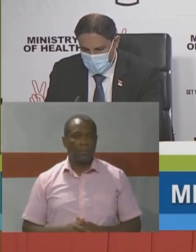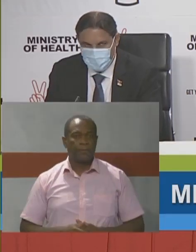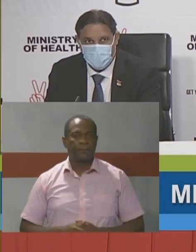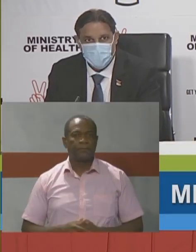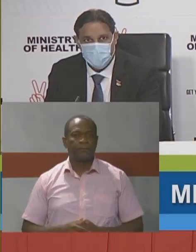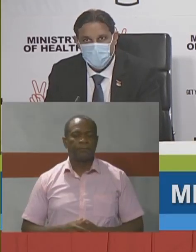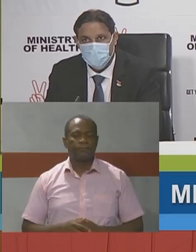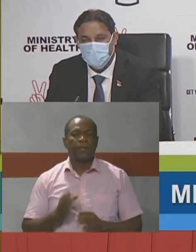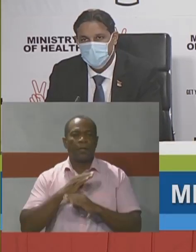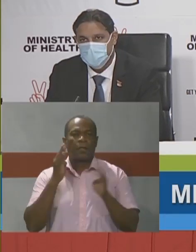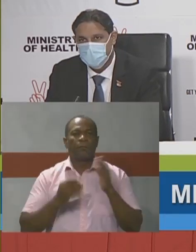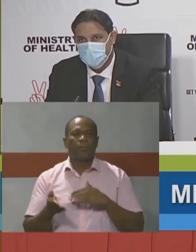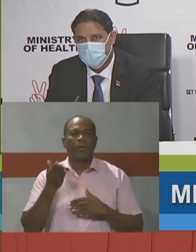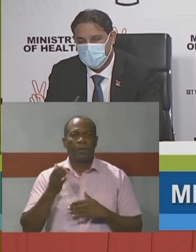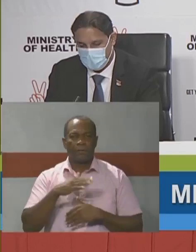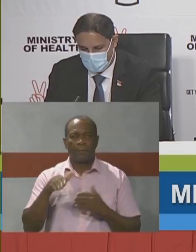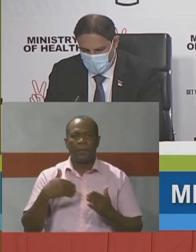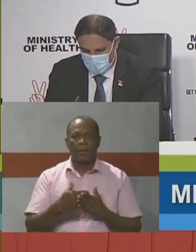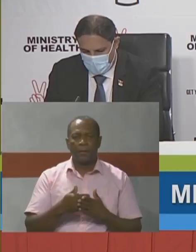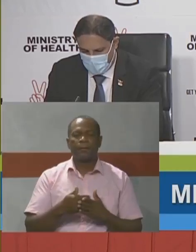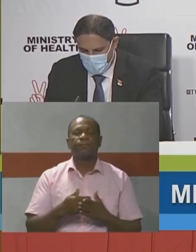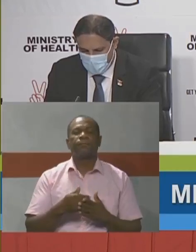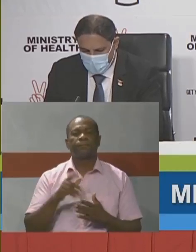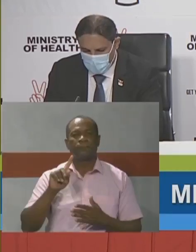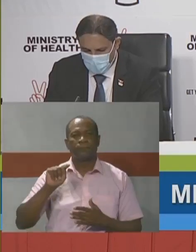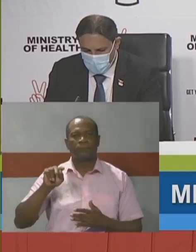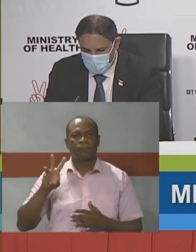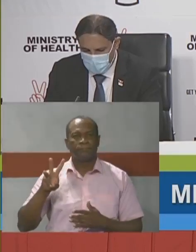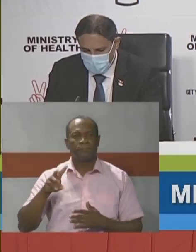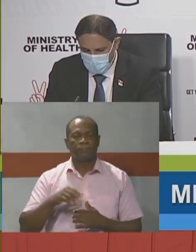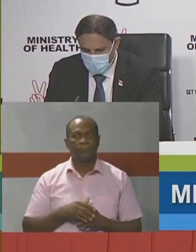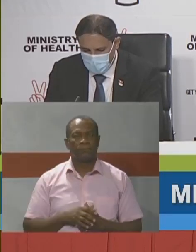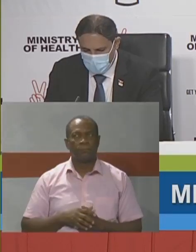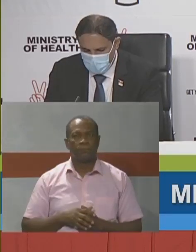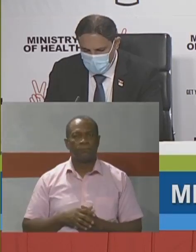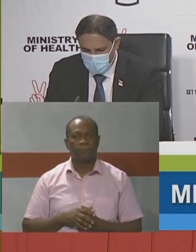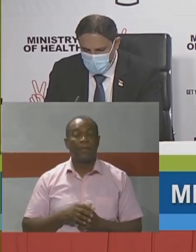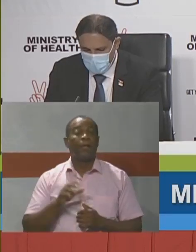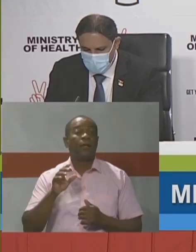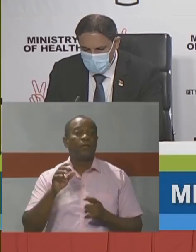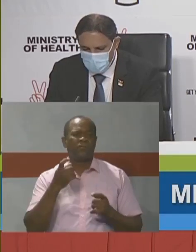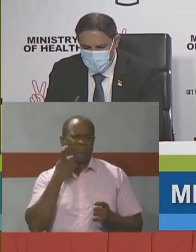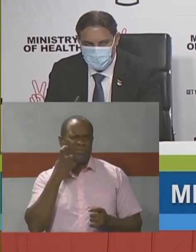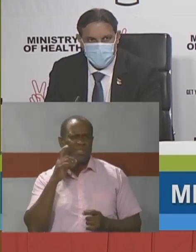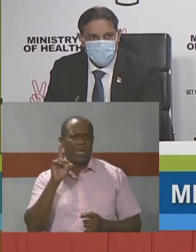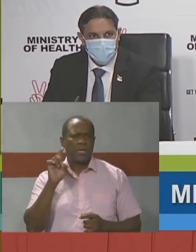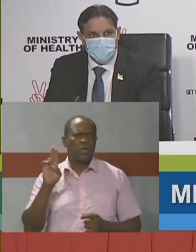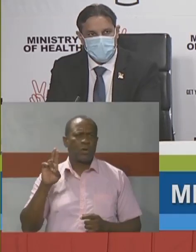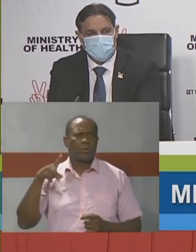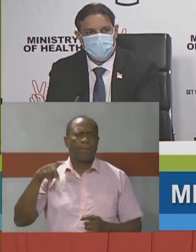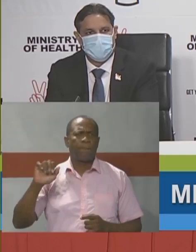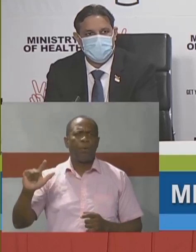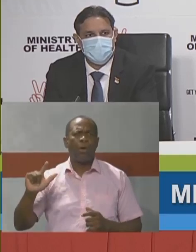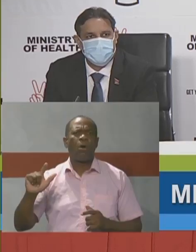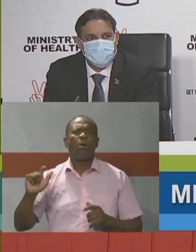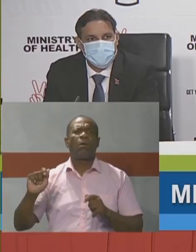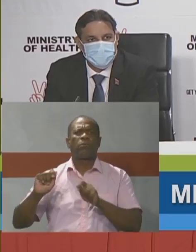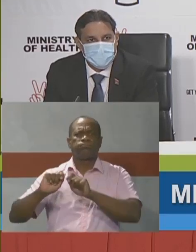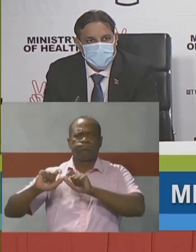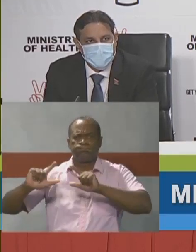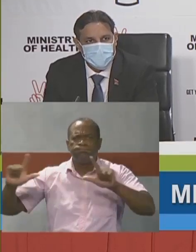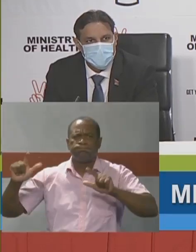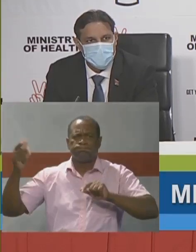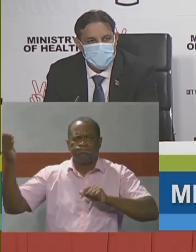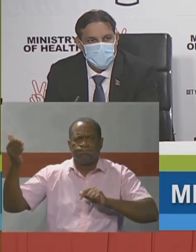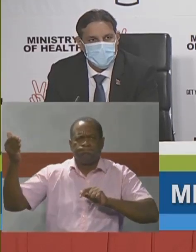Morning, everyone. Urvashi from TV6. In light of Dr. Paul's presentation this morning, she